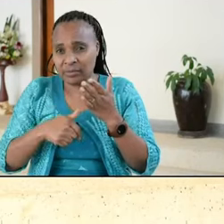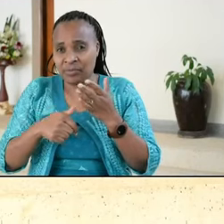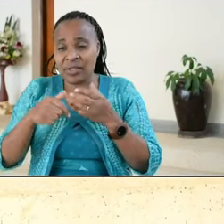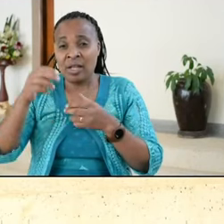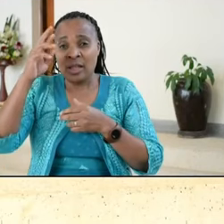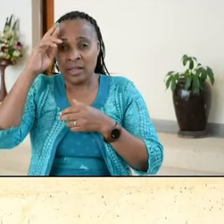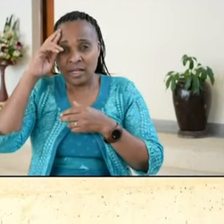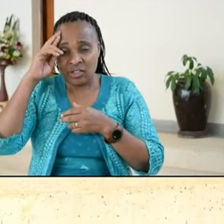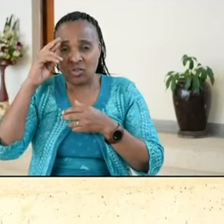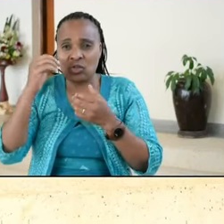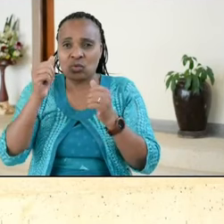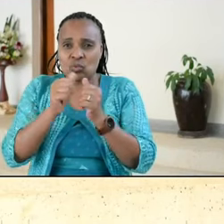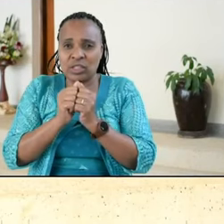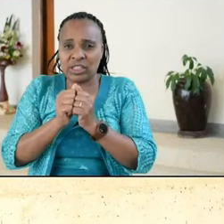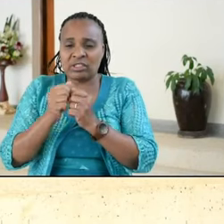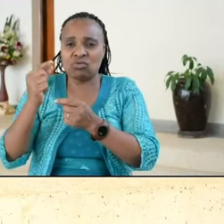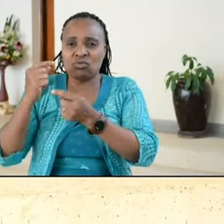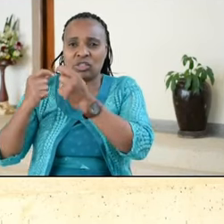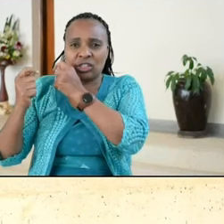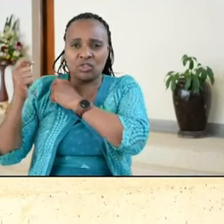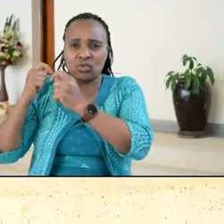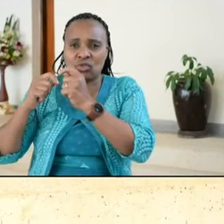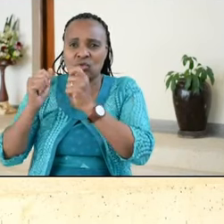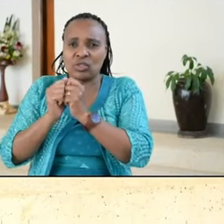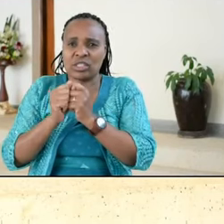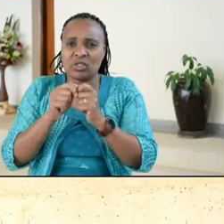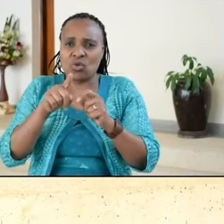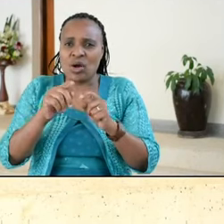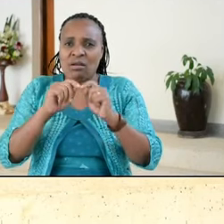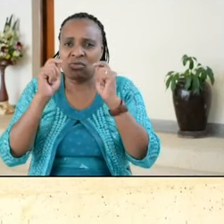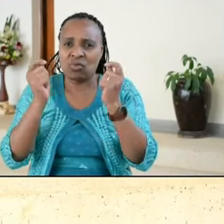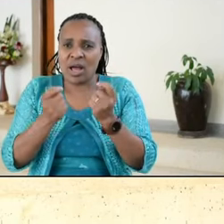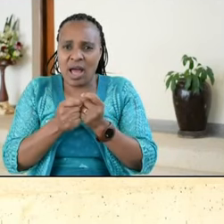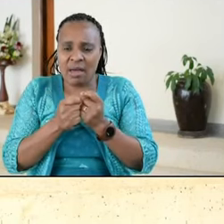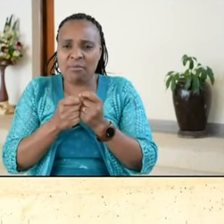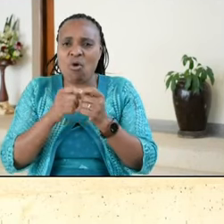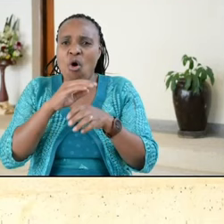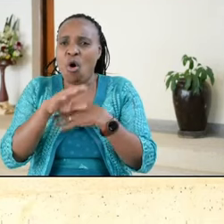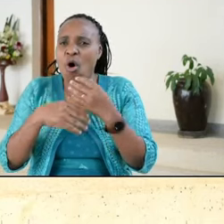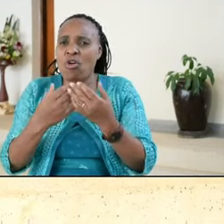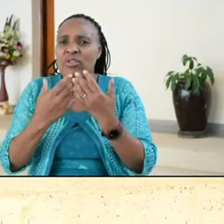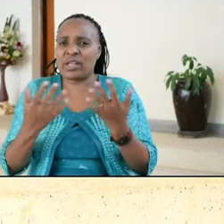reason, tradition, culture, and all these things,